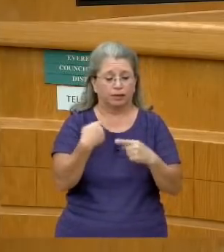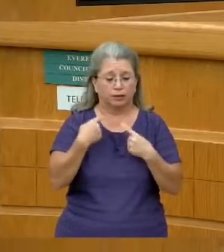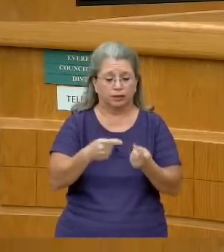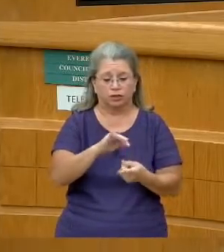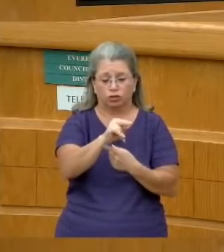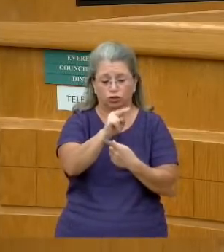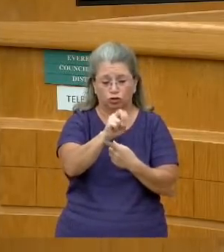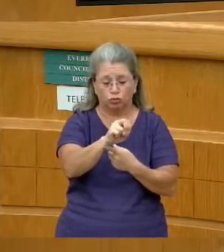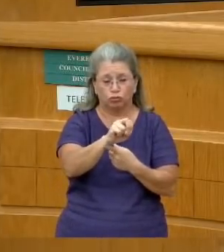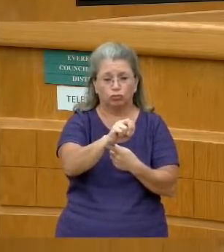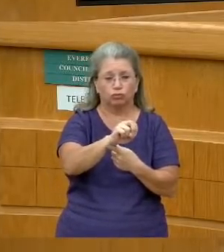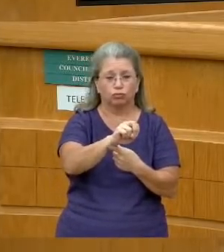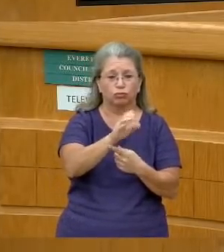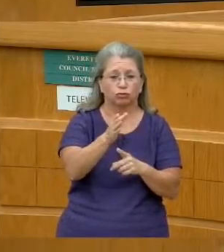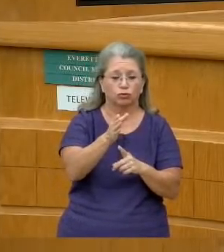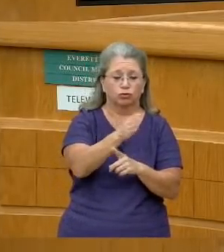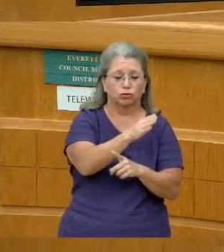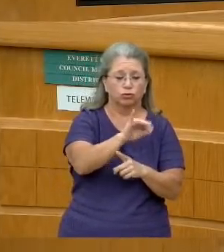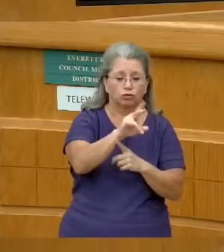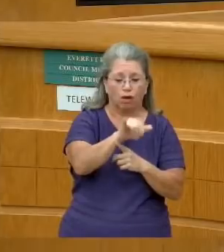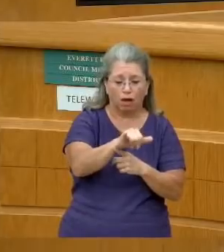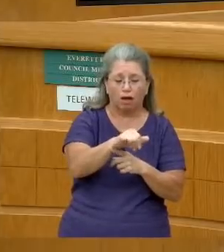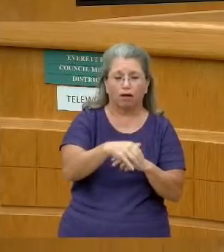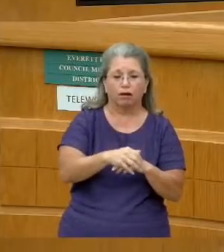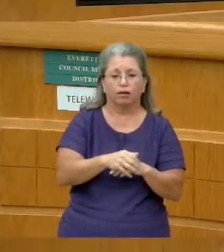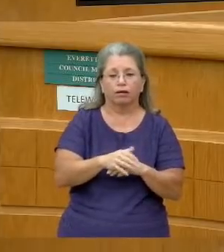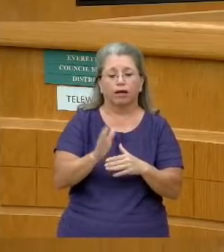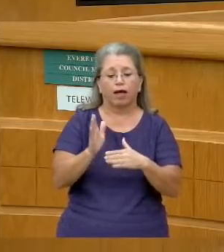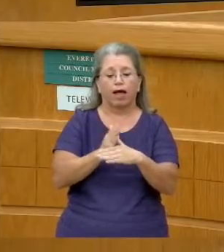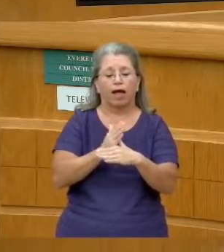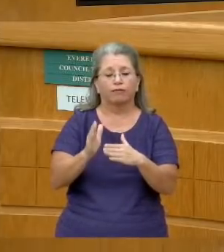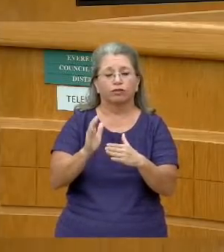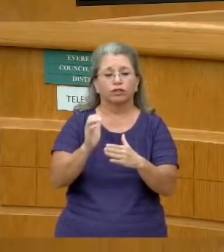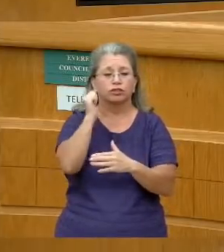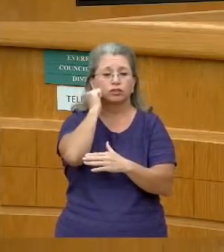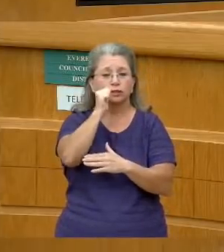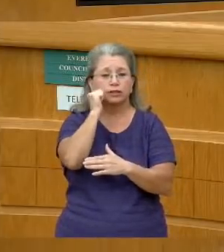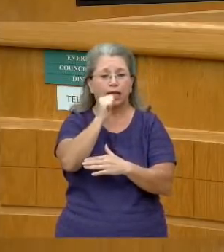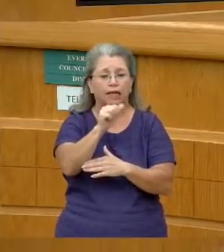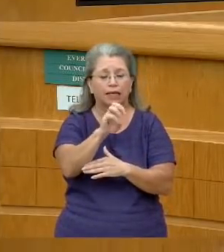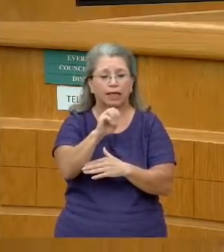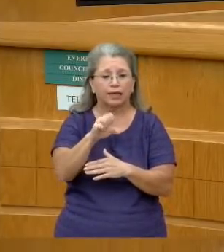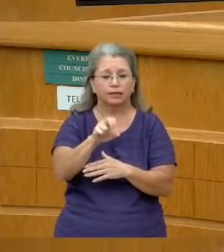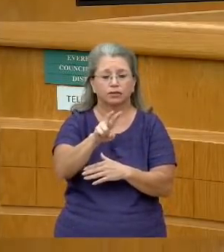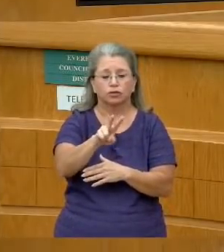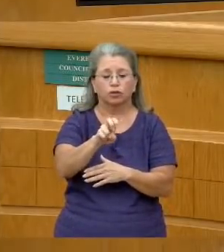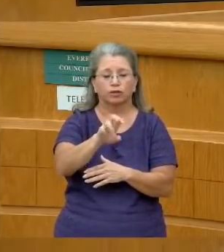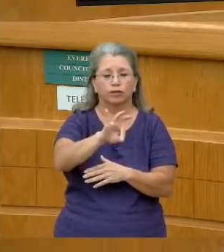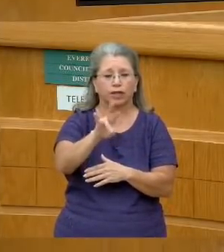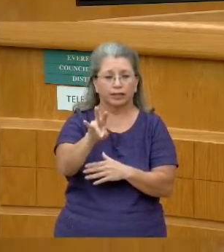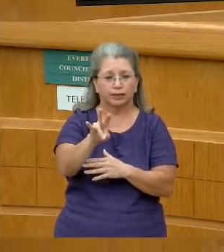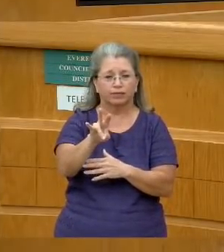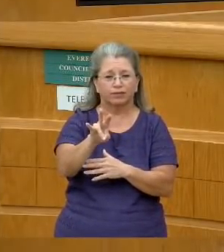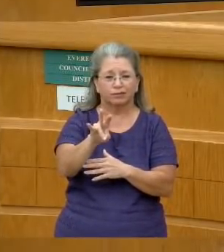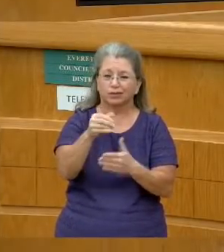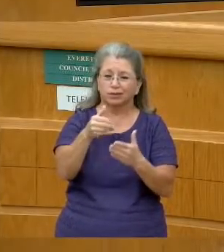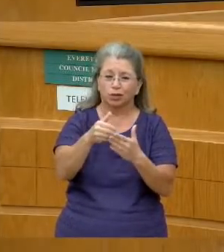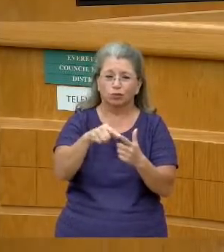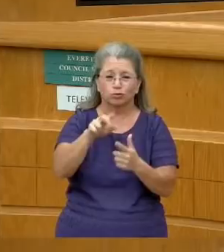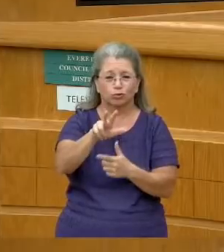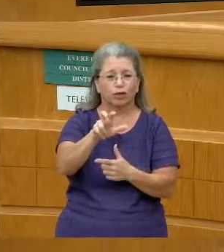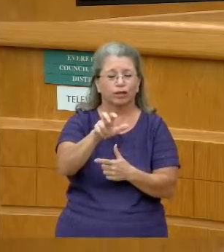And so that's where we're at. The average daily number of cases on a 7-day average is 297. So about 300 cases a